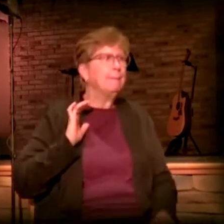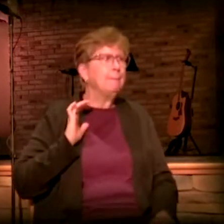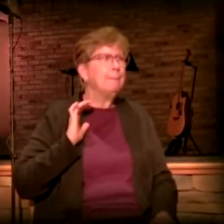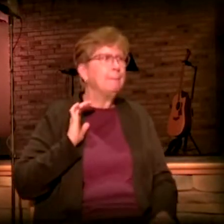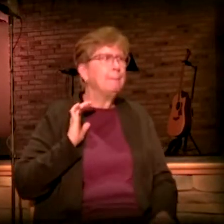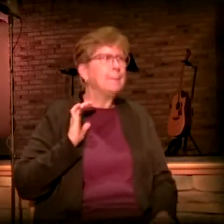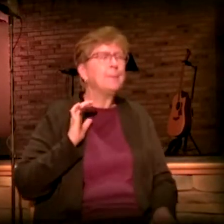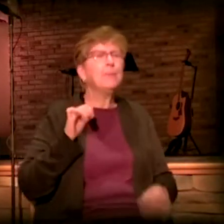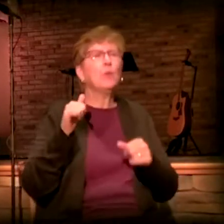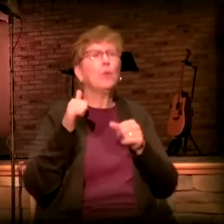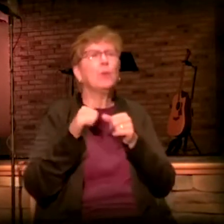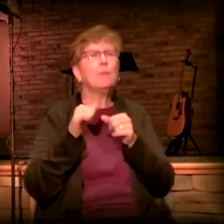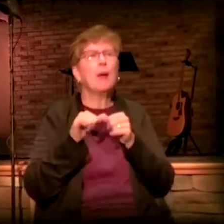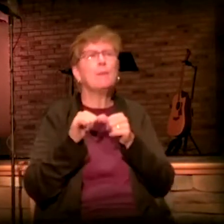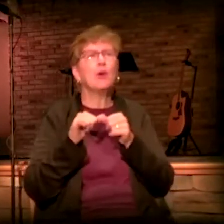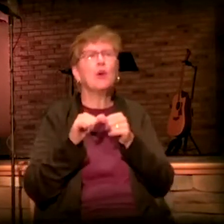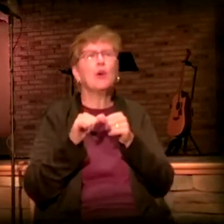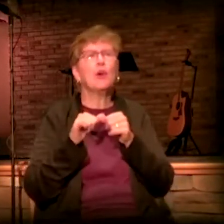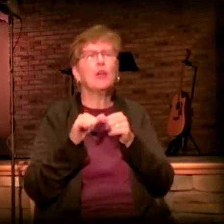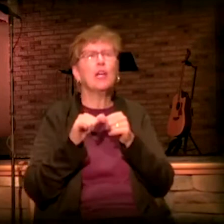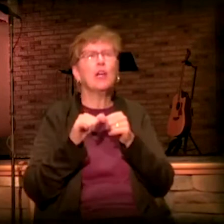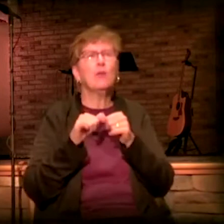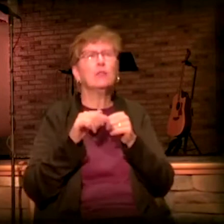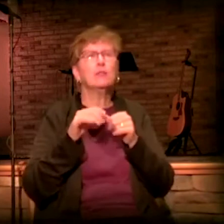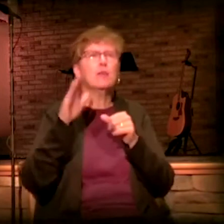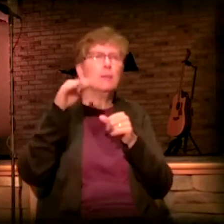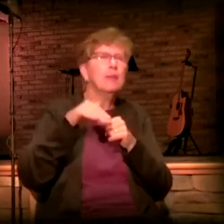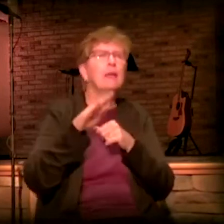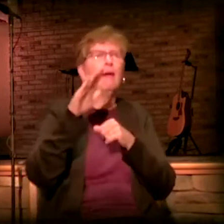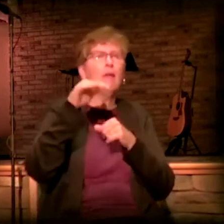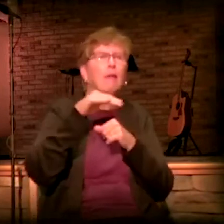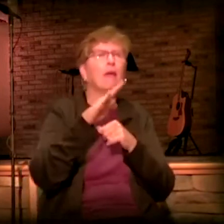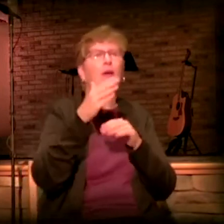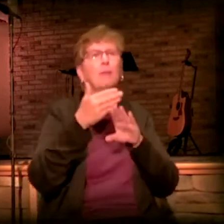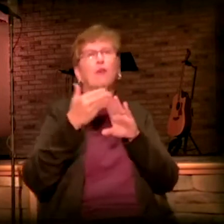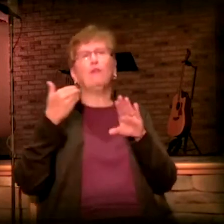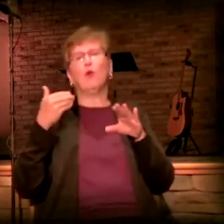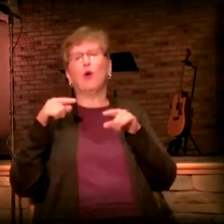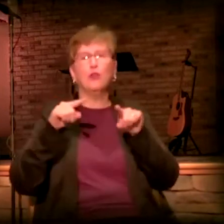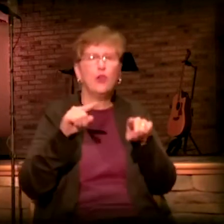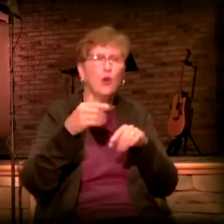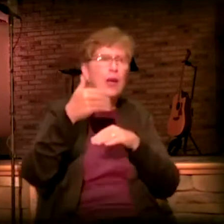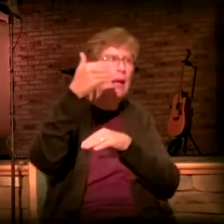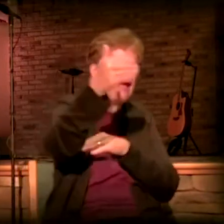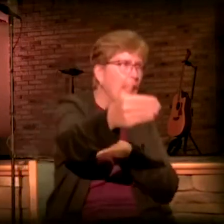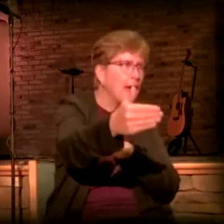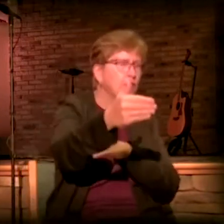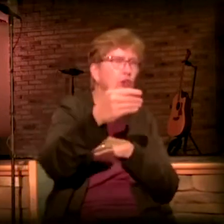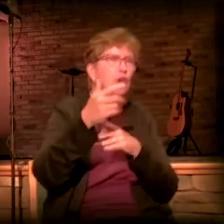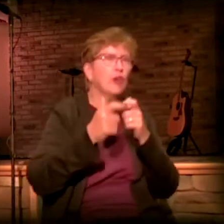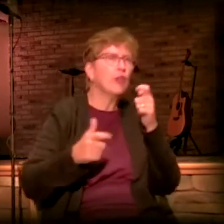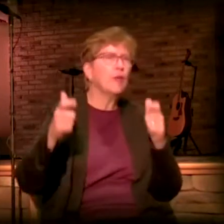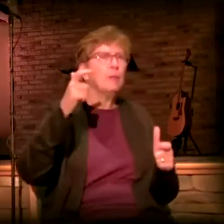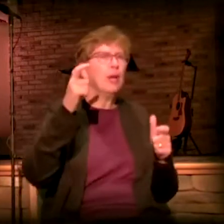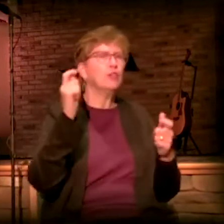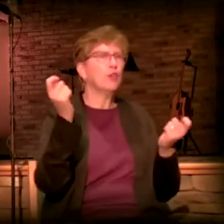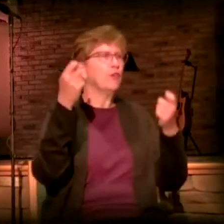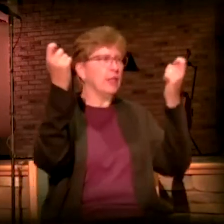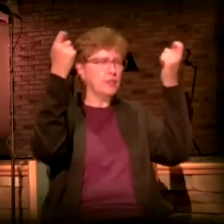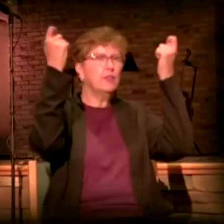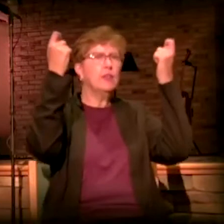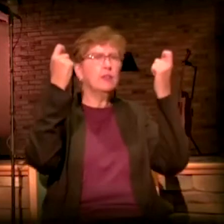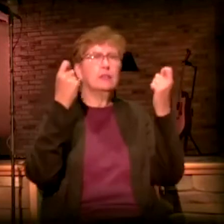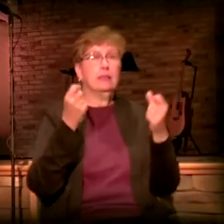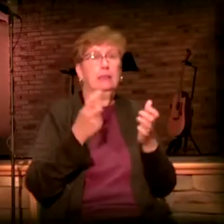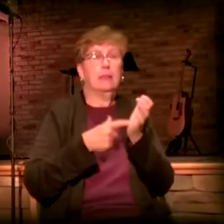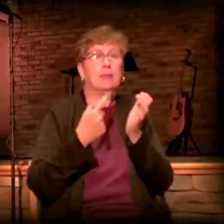Got to remember that quite often it would fluctuate, especially before, during, and after the major festivals. Sometimes the city was inundated